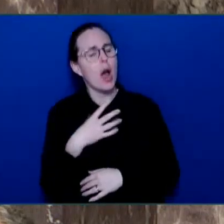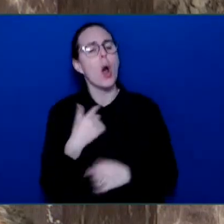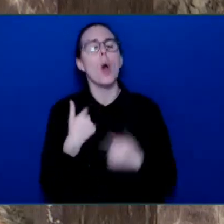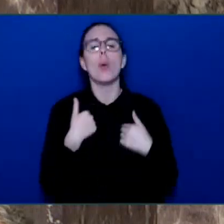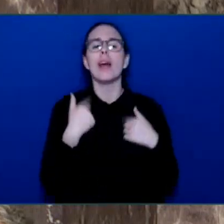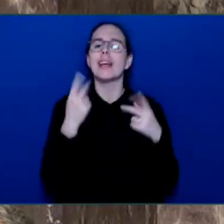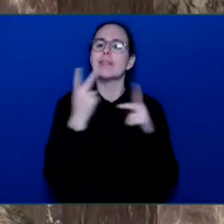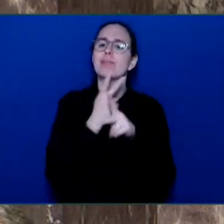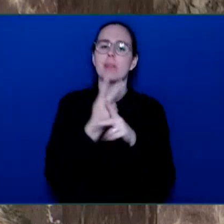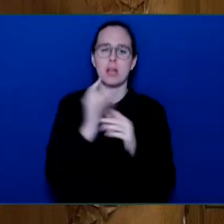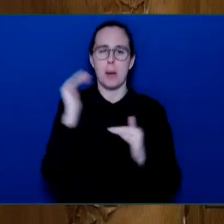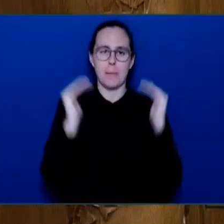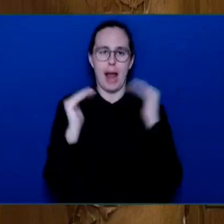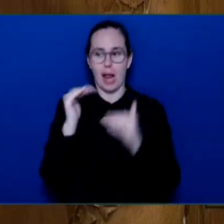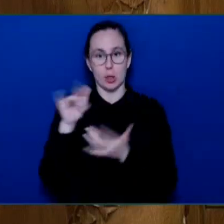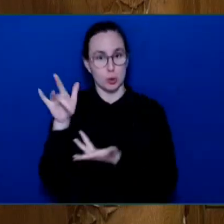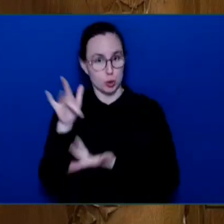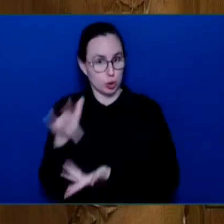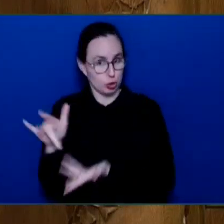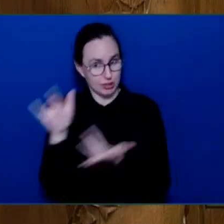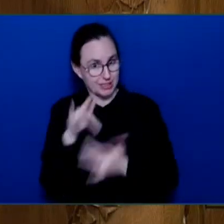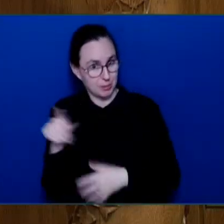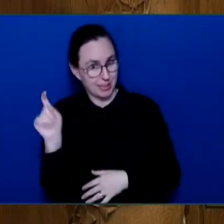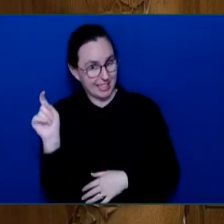people in British Columbia.